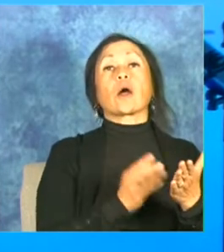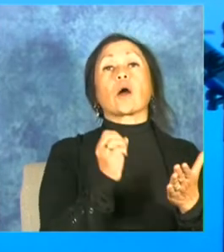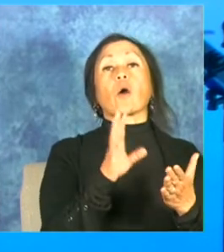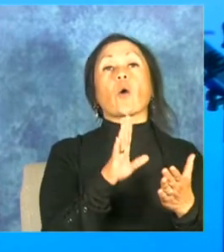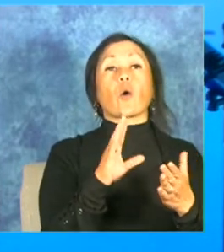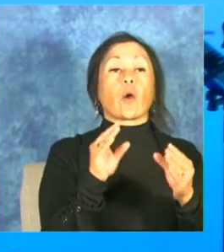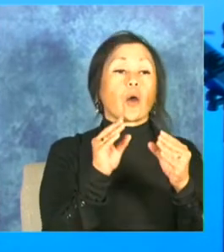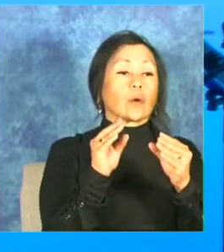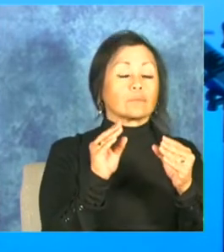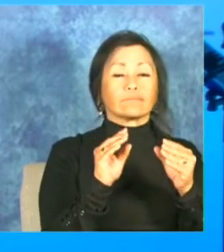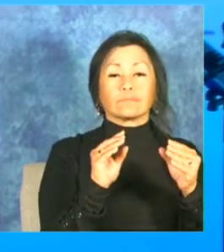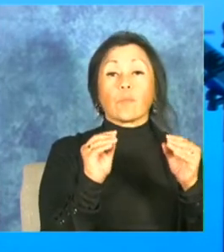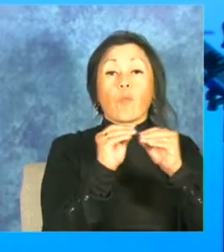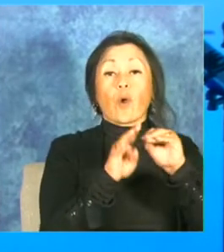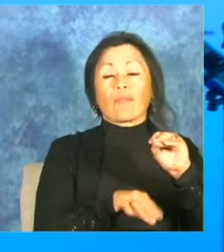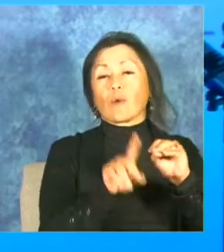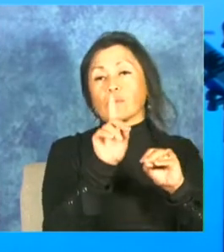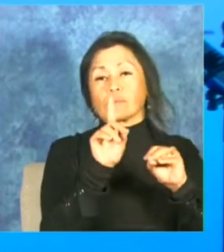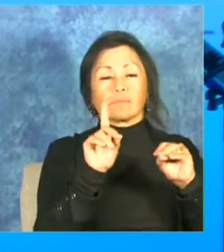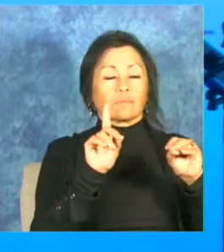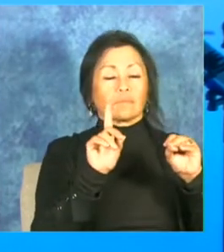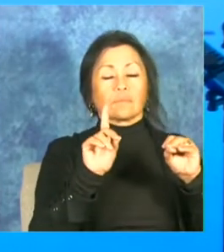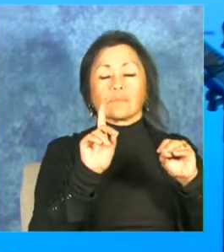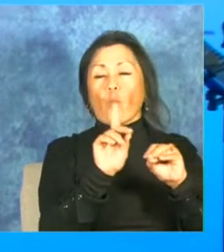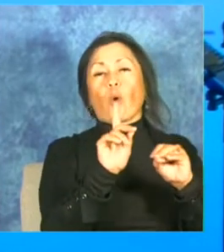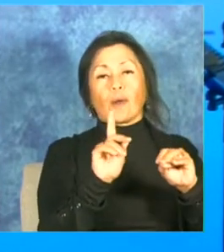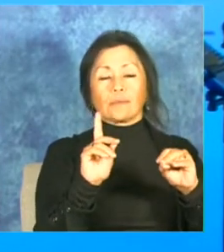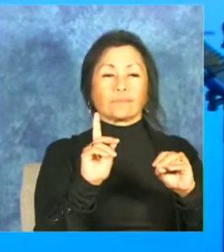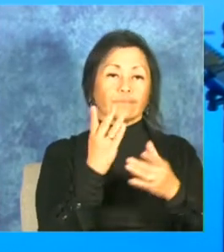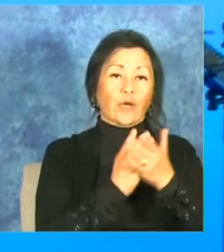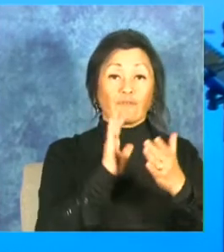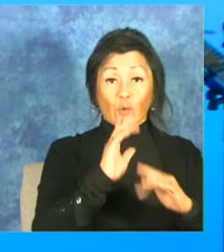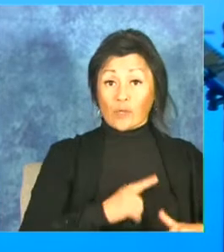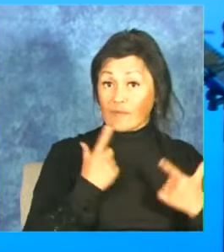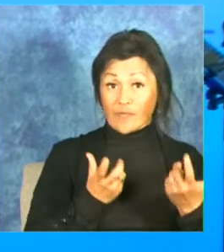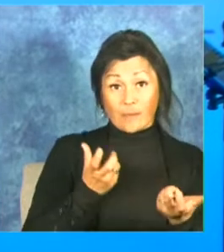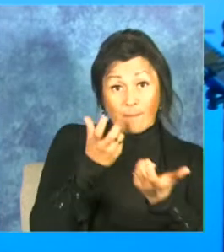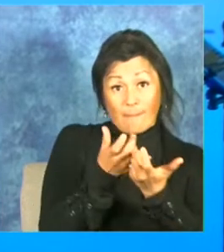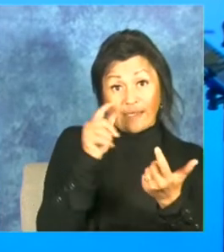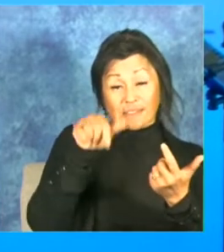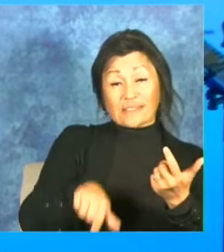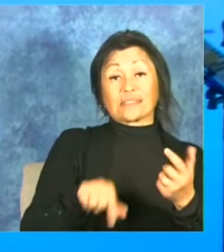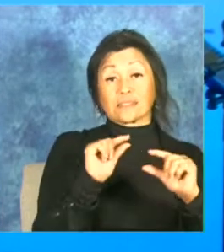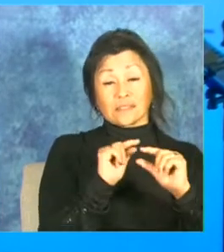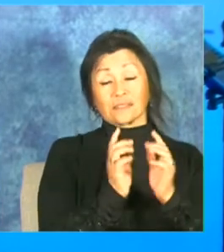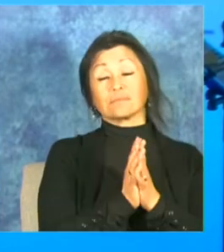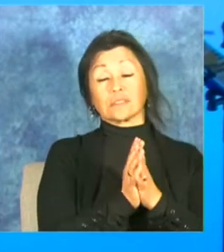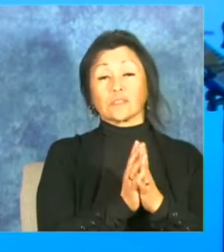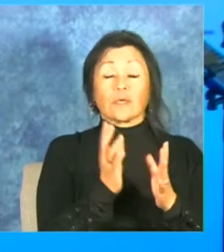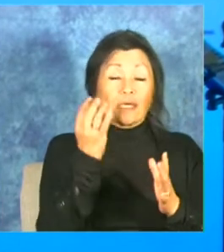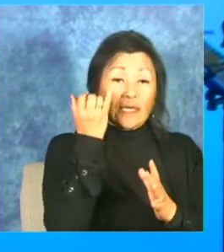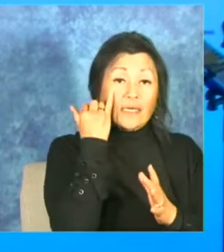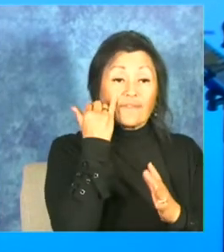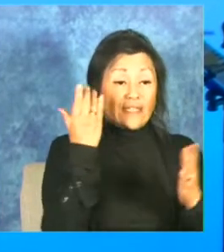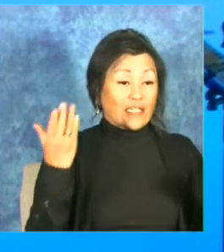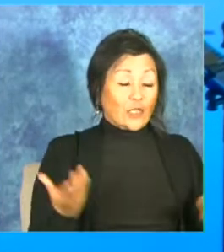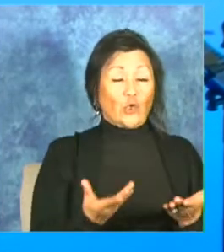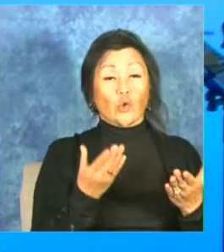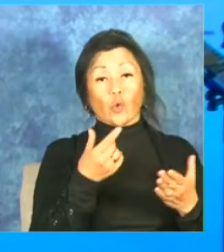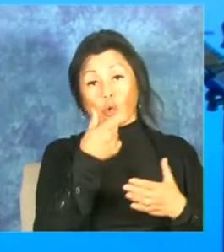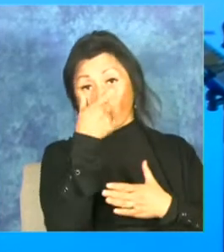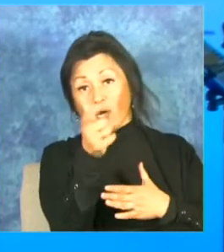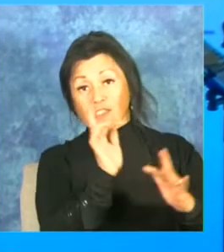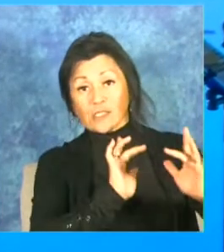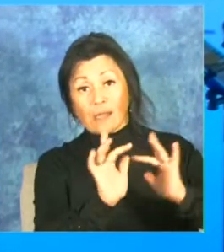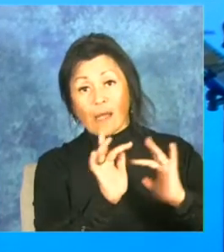or a multiple number of aspects of your life could fall into this category today. And if so, whether you're in person here today or